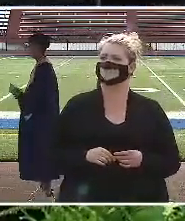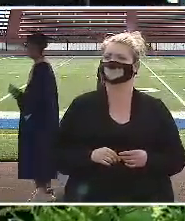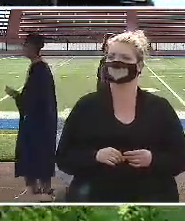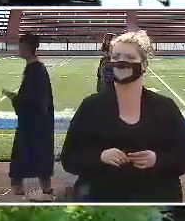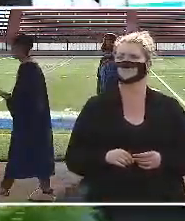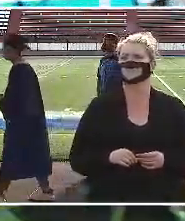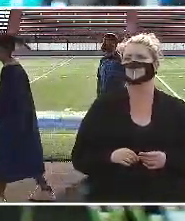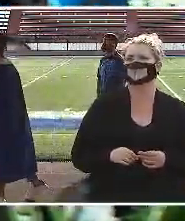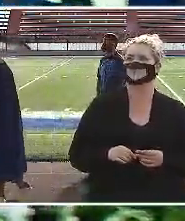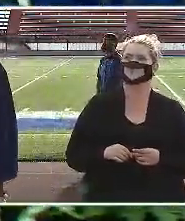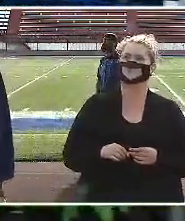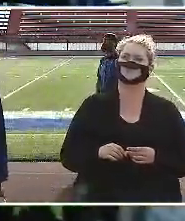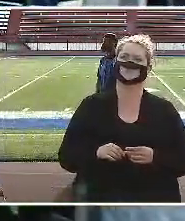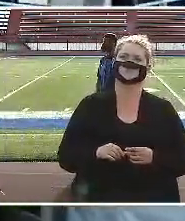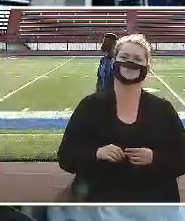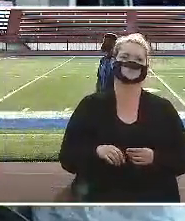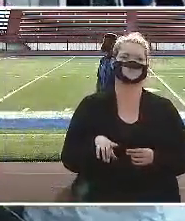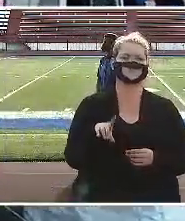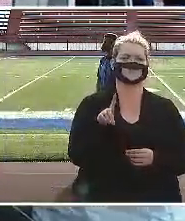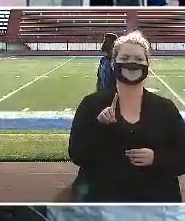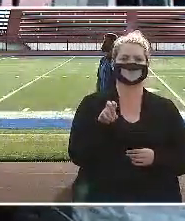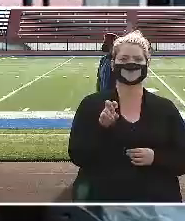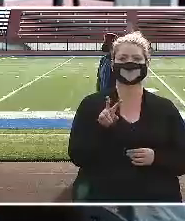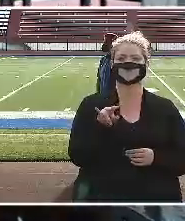Devin Whiteside.